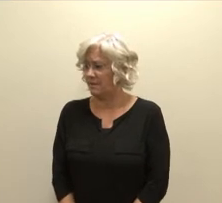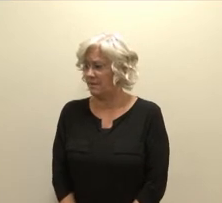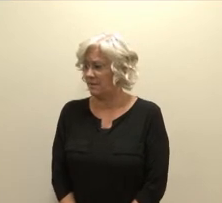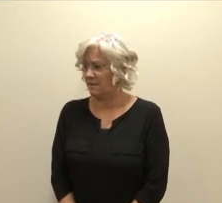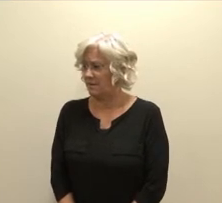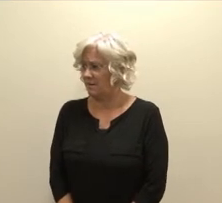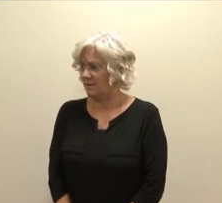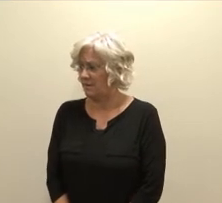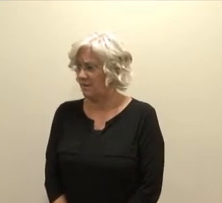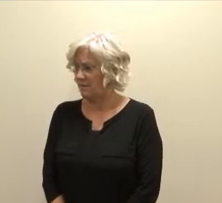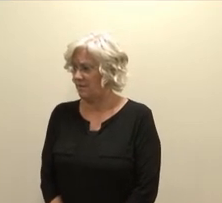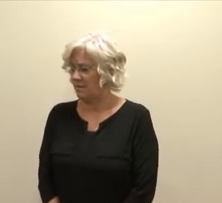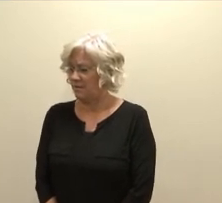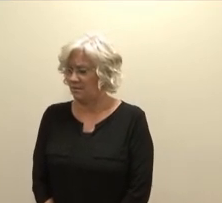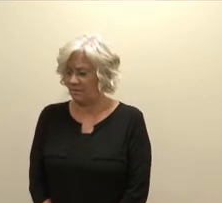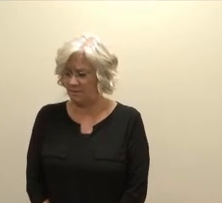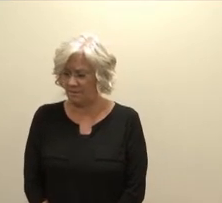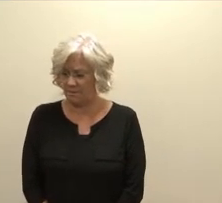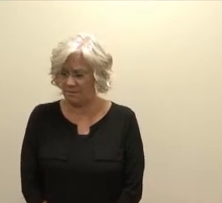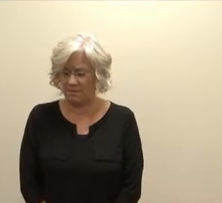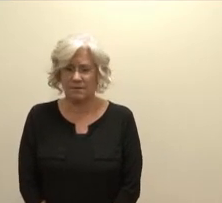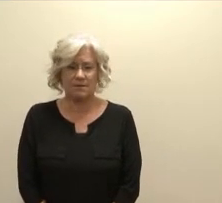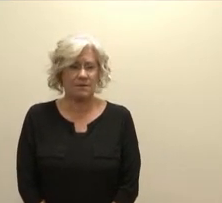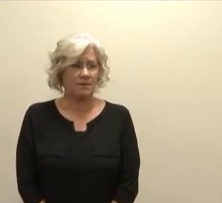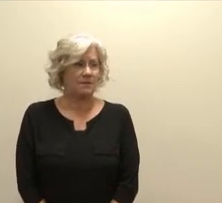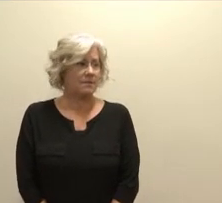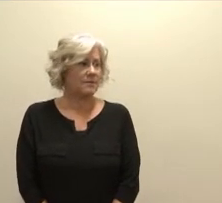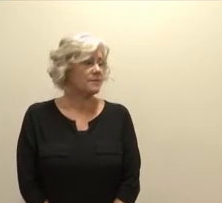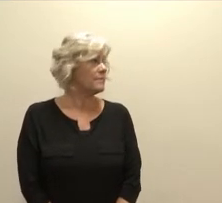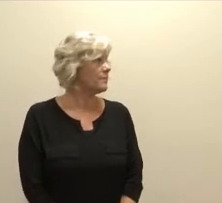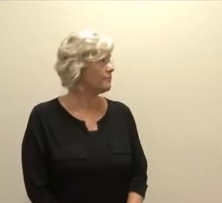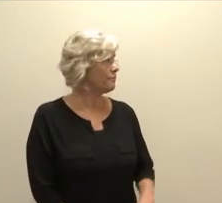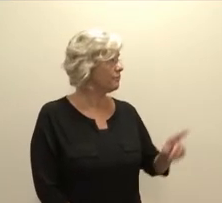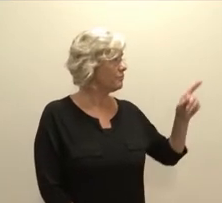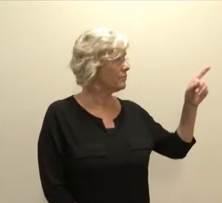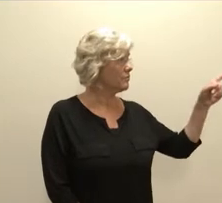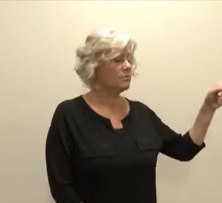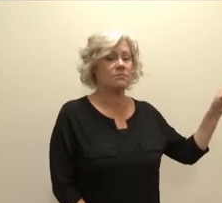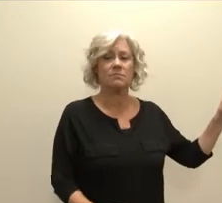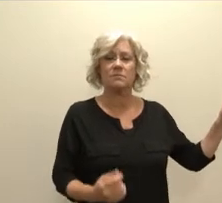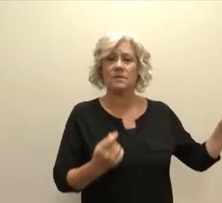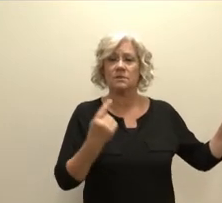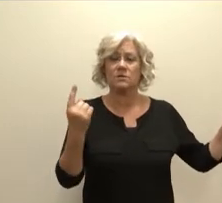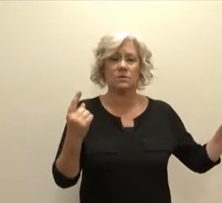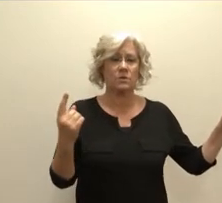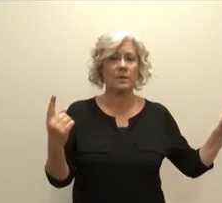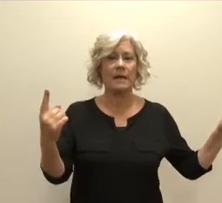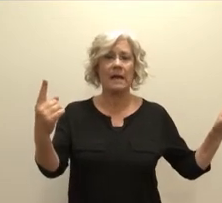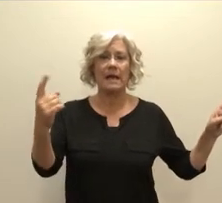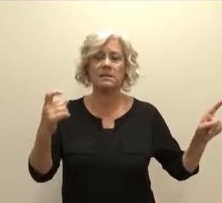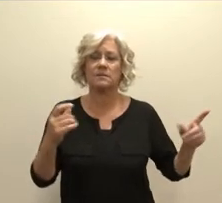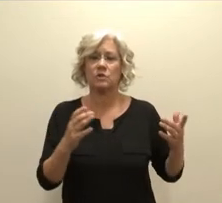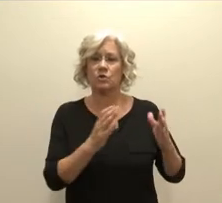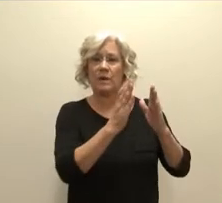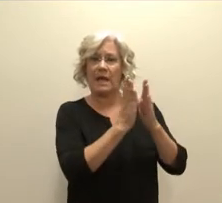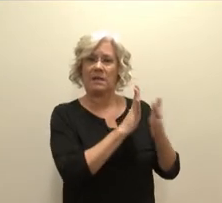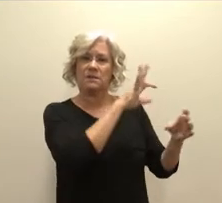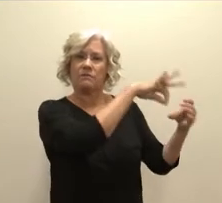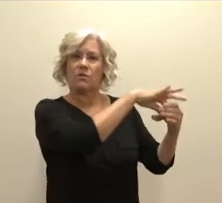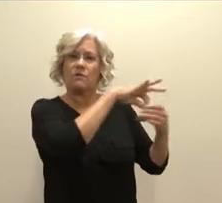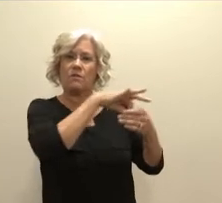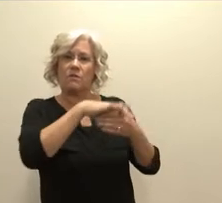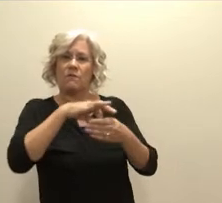Are we ready to vote? Yes. I have been asked to have a roll call vote. Ms. McCutcheon?